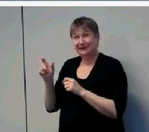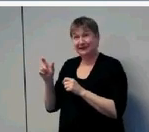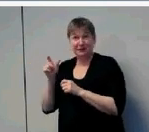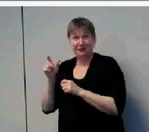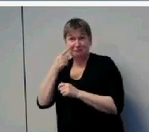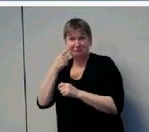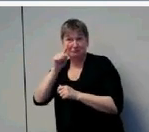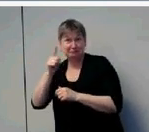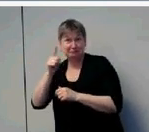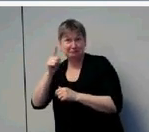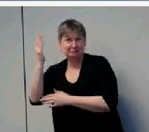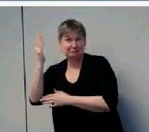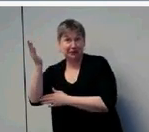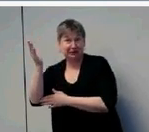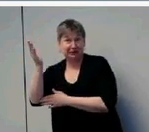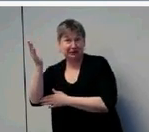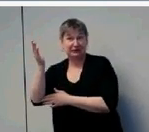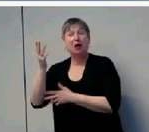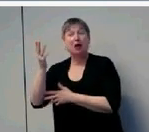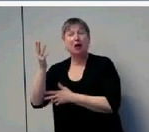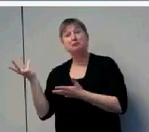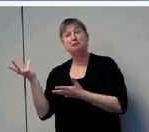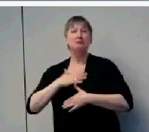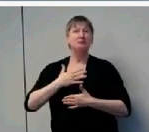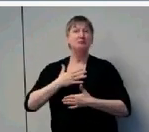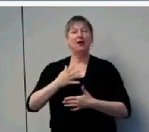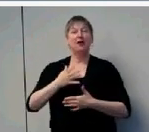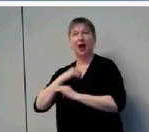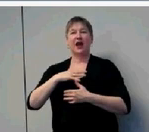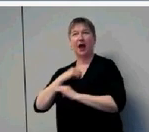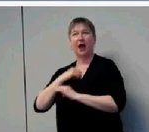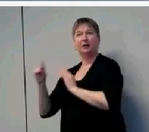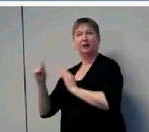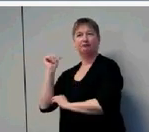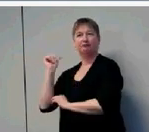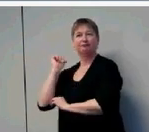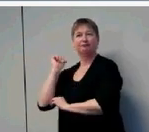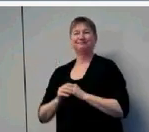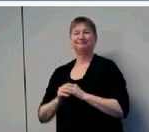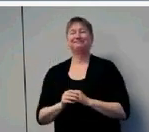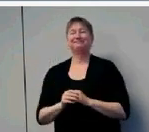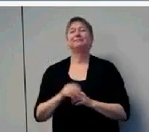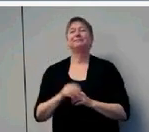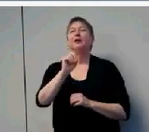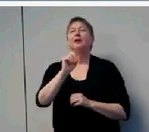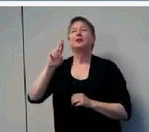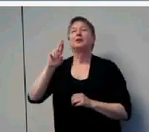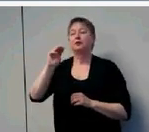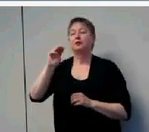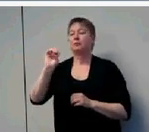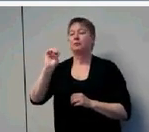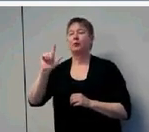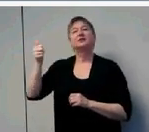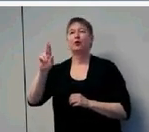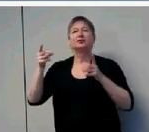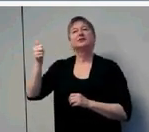present, and then emailed her after the conference. Dr. Moeller is the director of